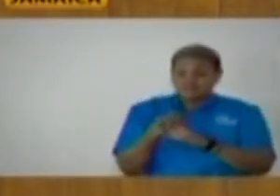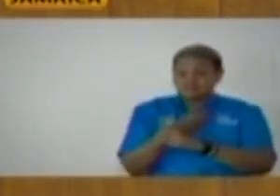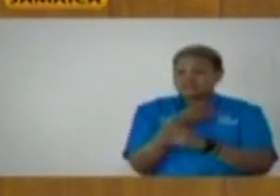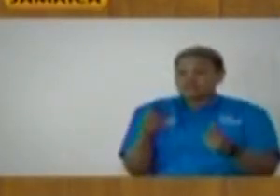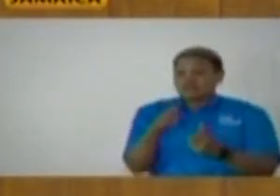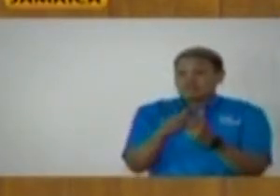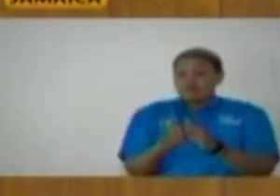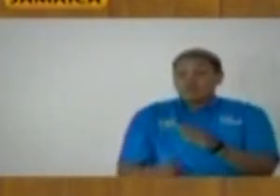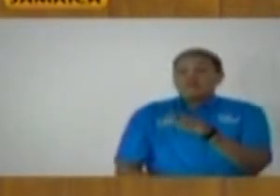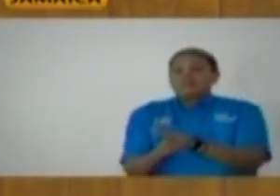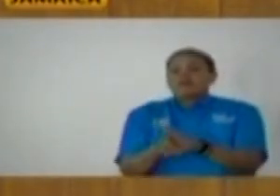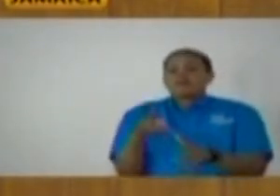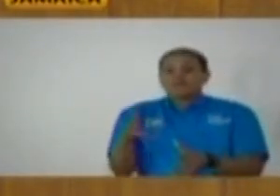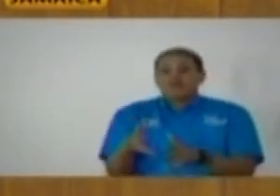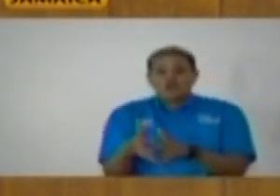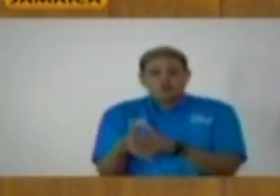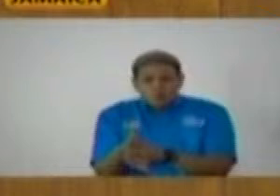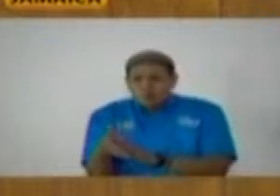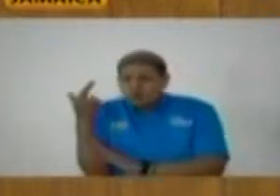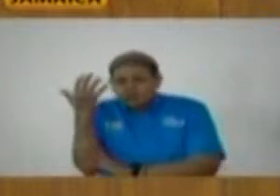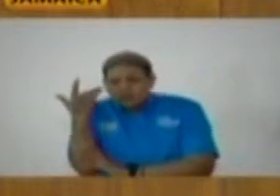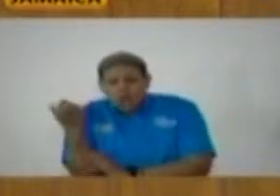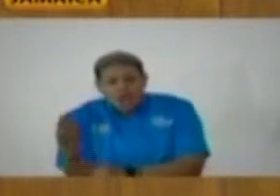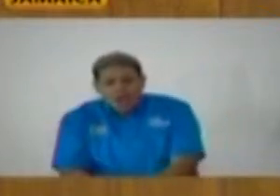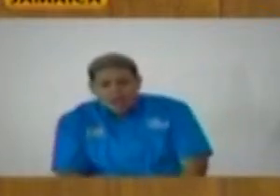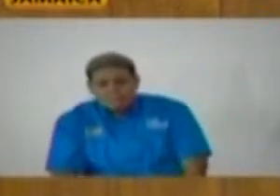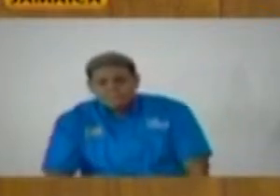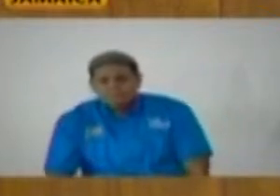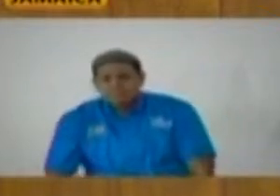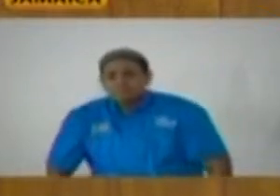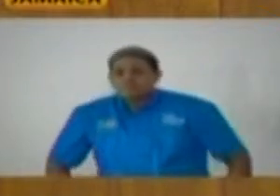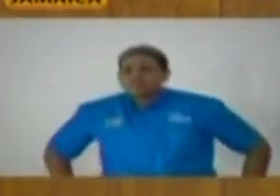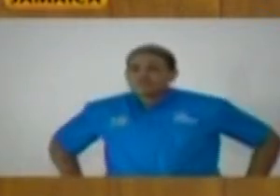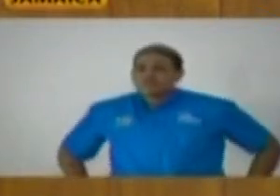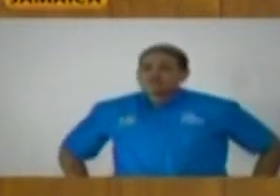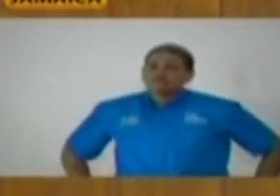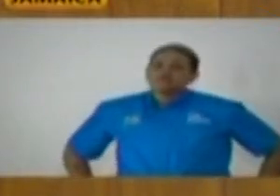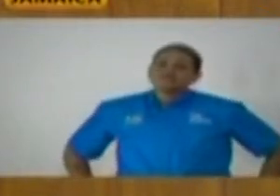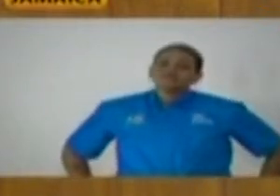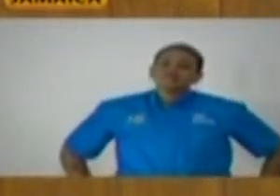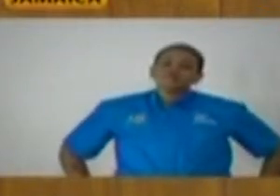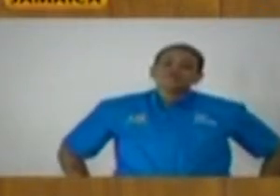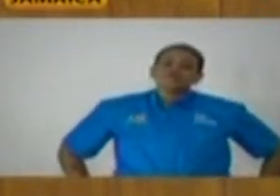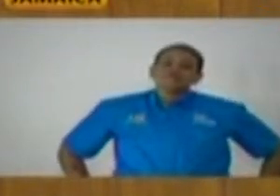disease at the root cause. Yeah, absolutely.